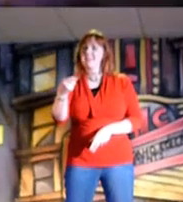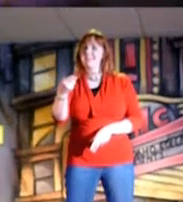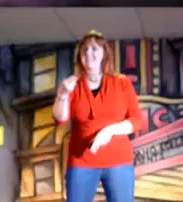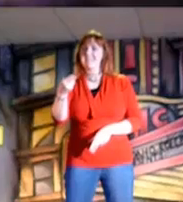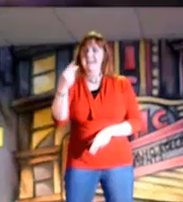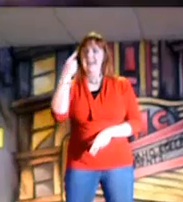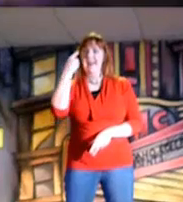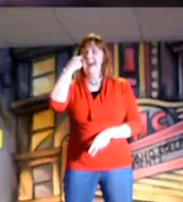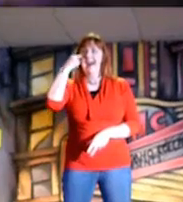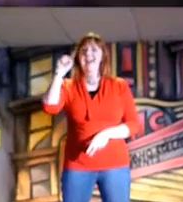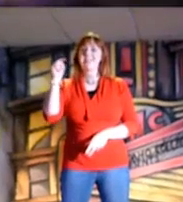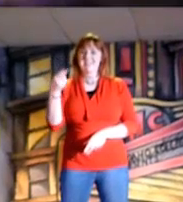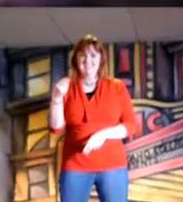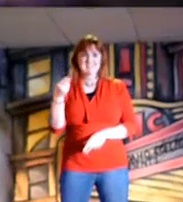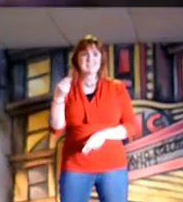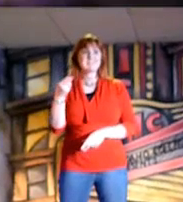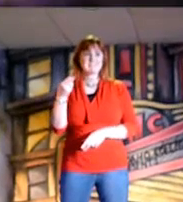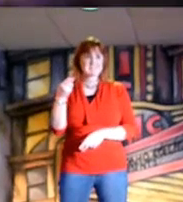interpreters were saying.